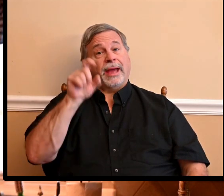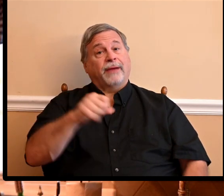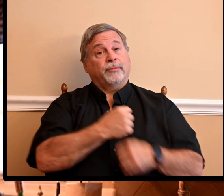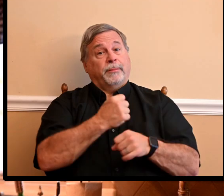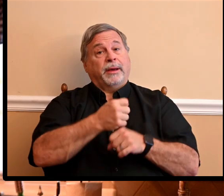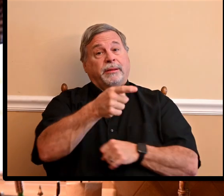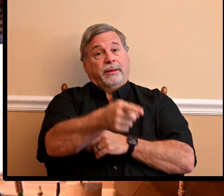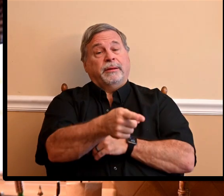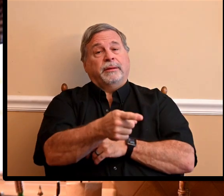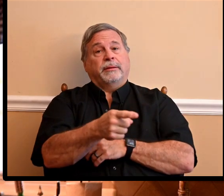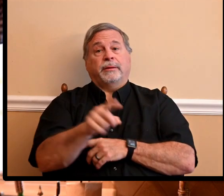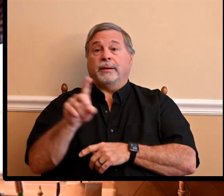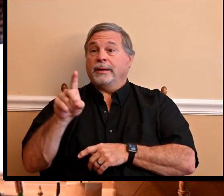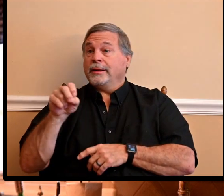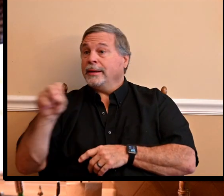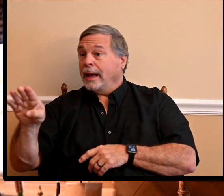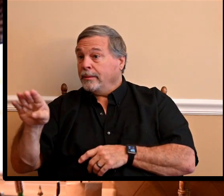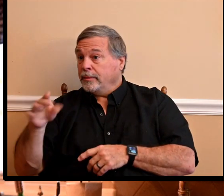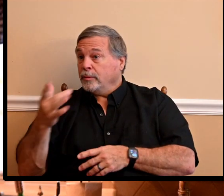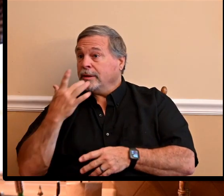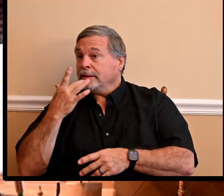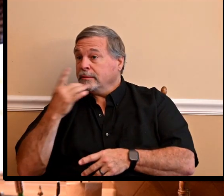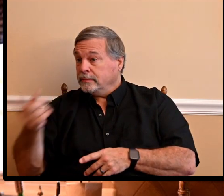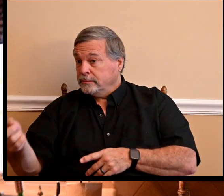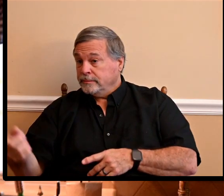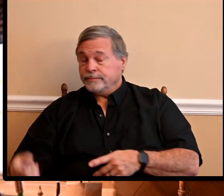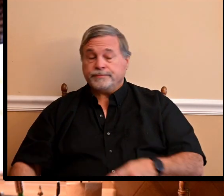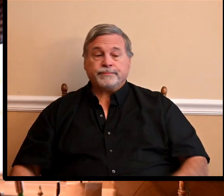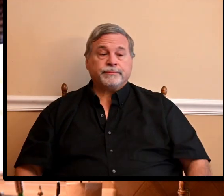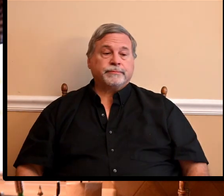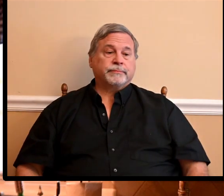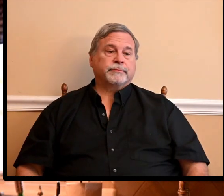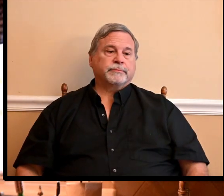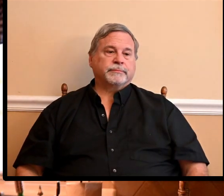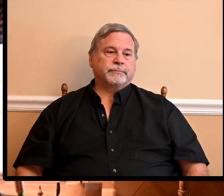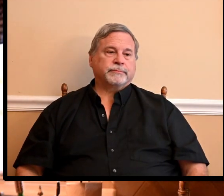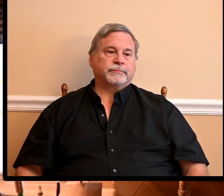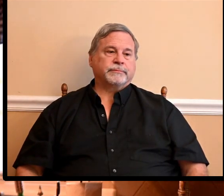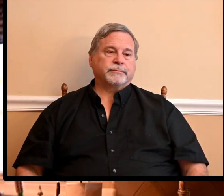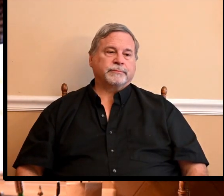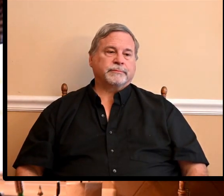I'm telling you, you got to make this thing. Deb, I want you to try a bite of this.